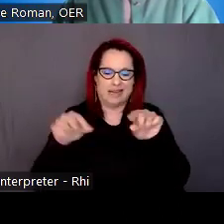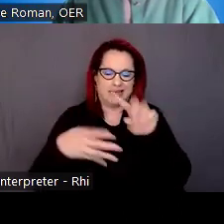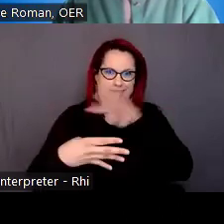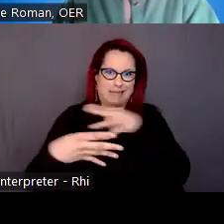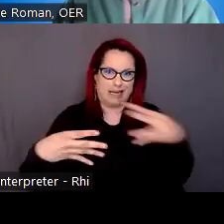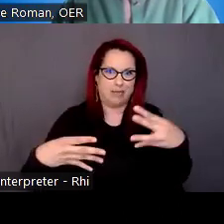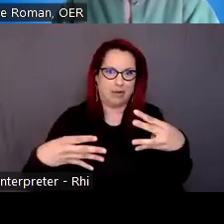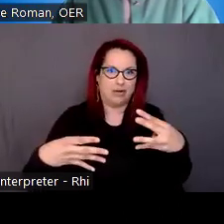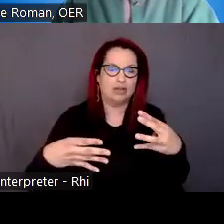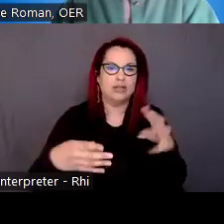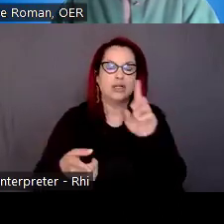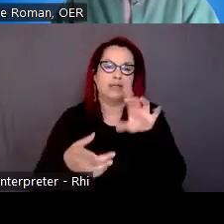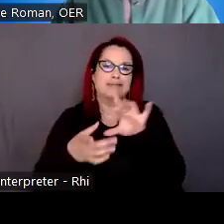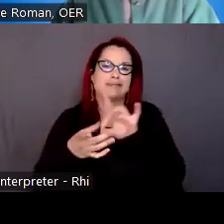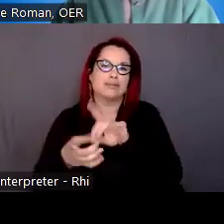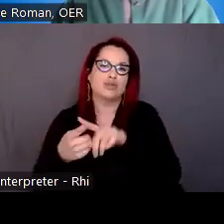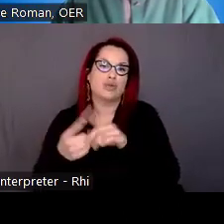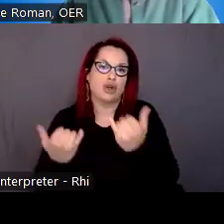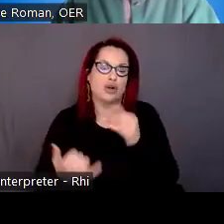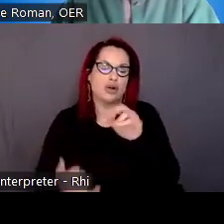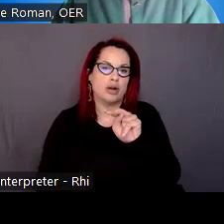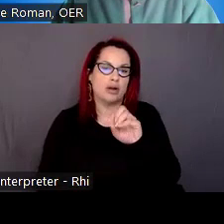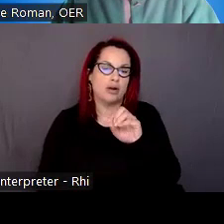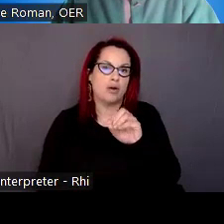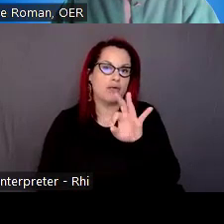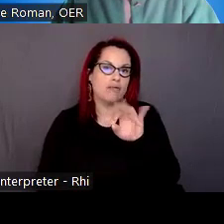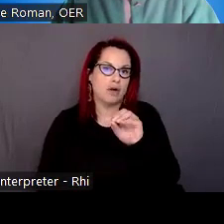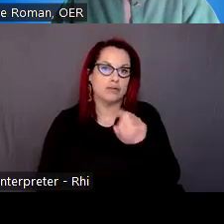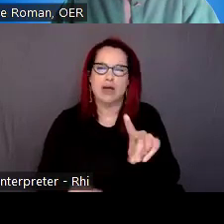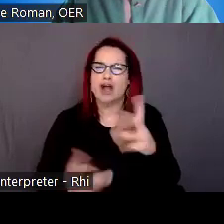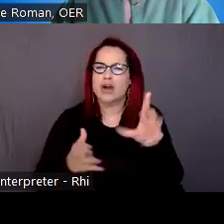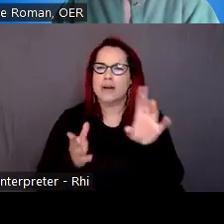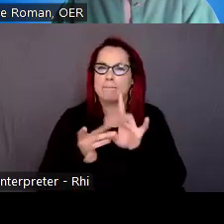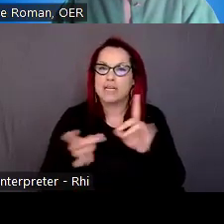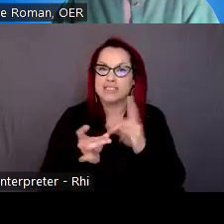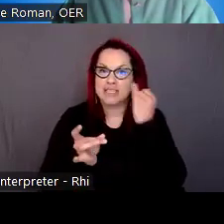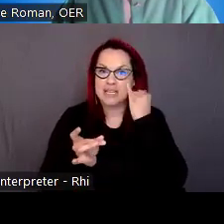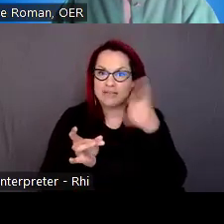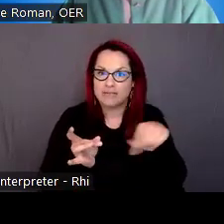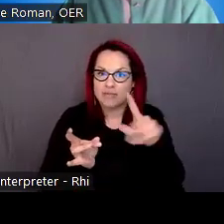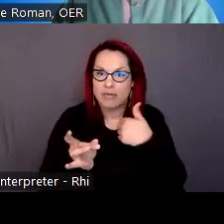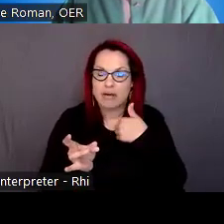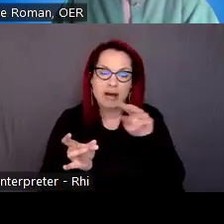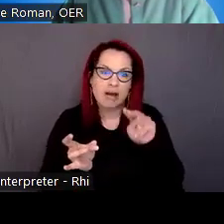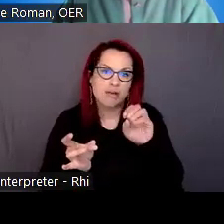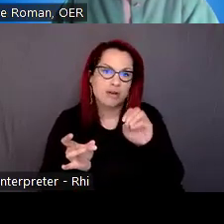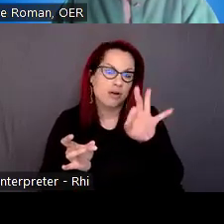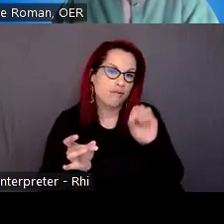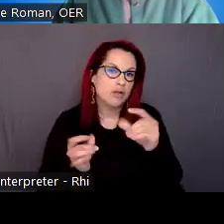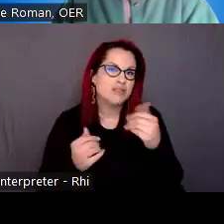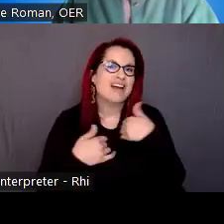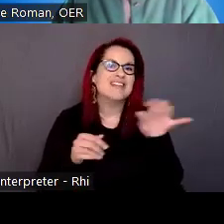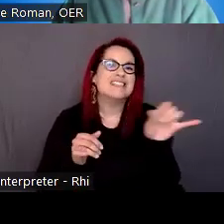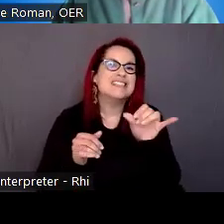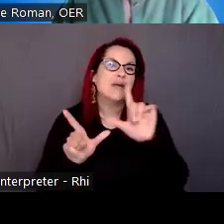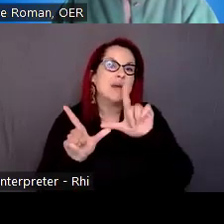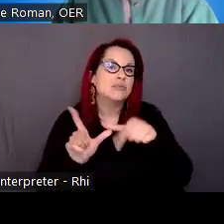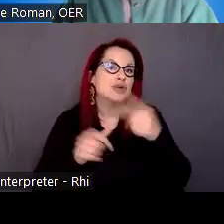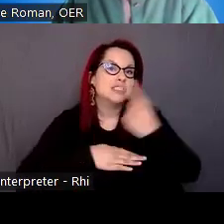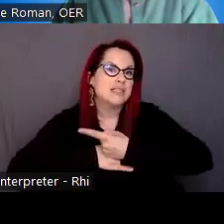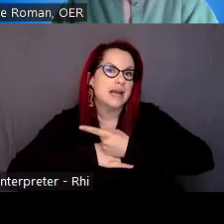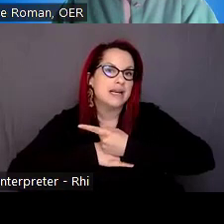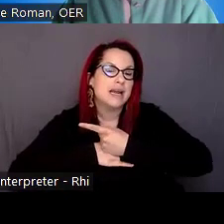current NOFOs. As I mentioned, if you have NOFOs that all have the same expiration date and you